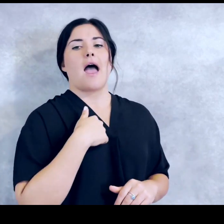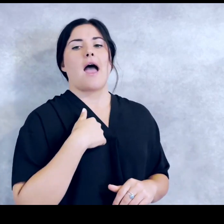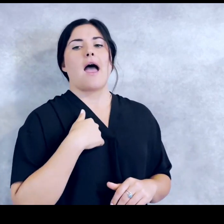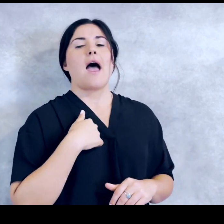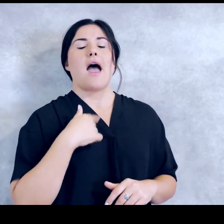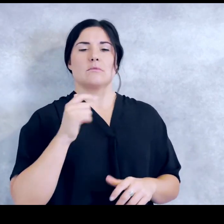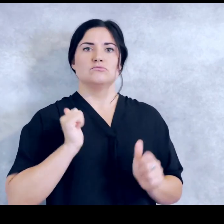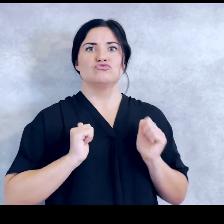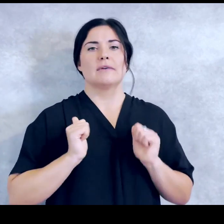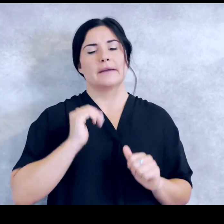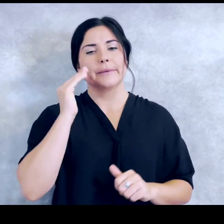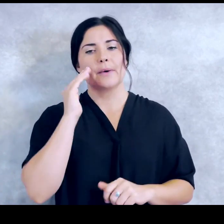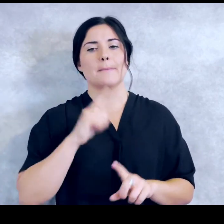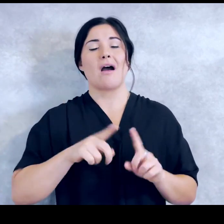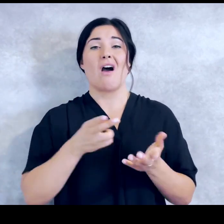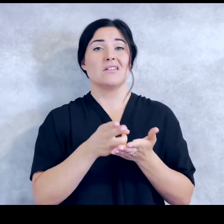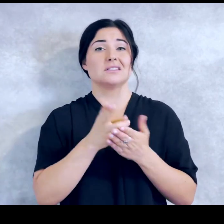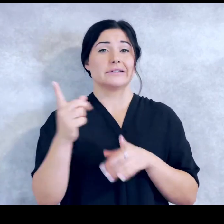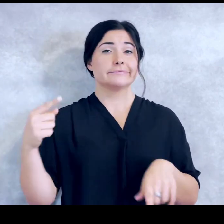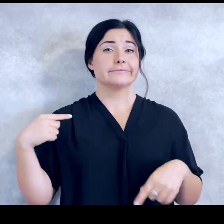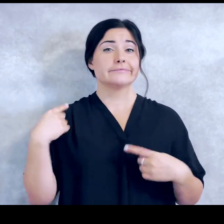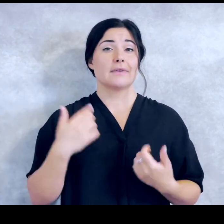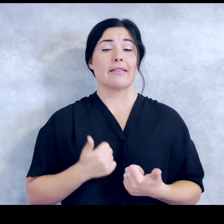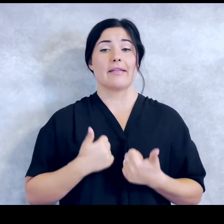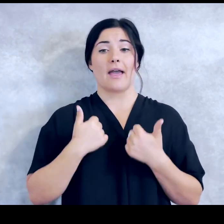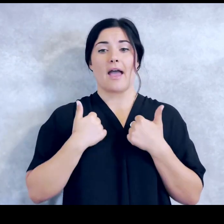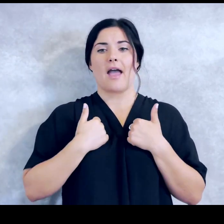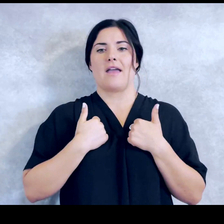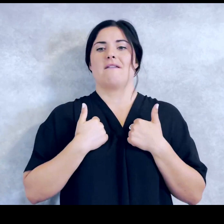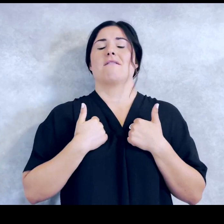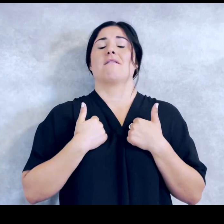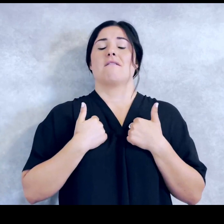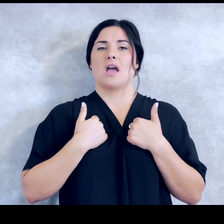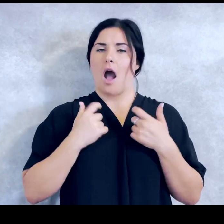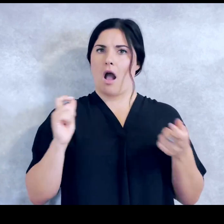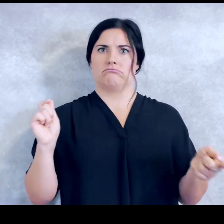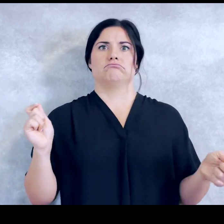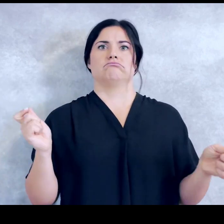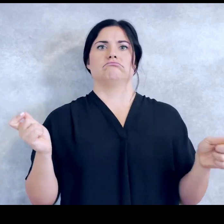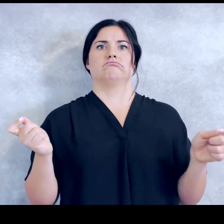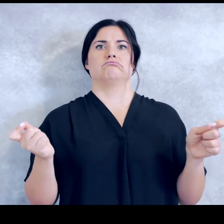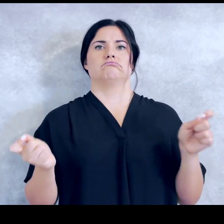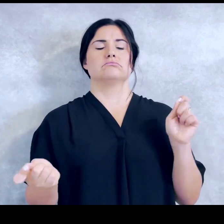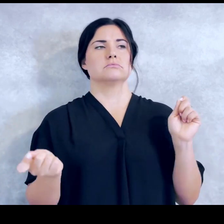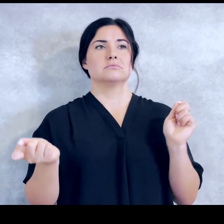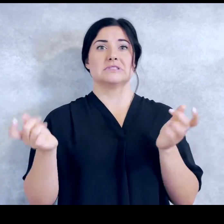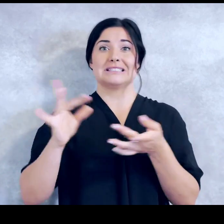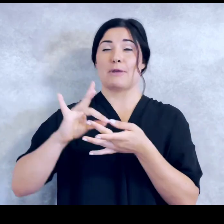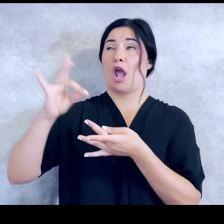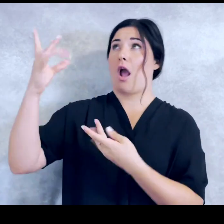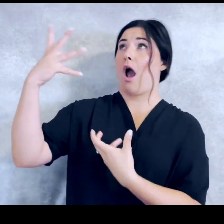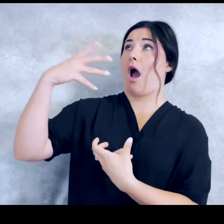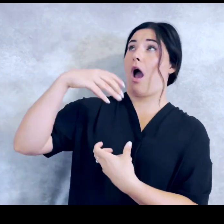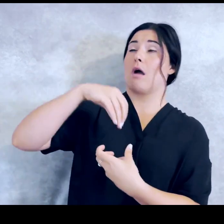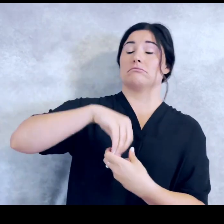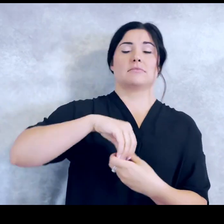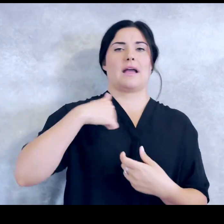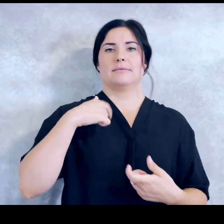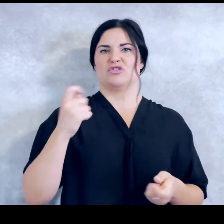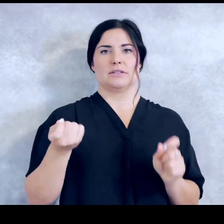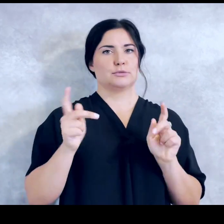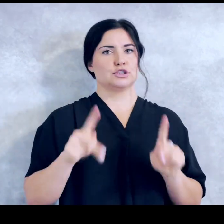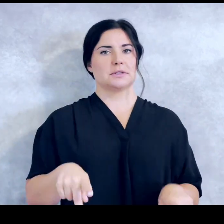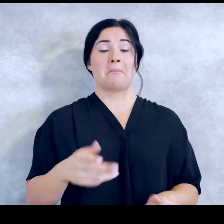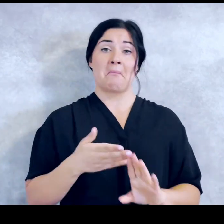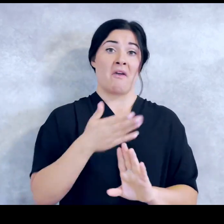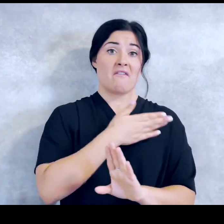Not to be like super dramatic, but I honestly feel like my whole life has been just a seismic like moving of the Holy Spirit, where if you knew me prior